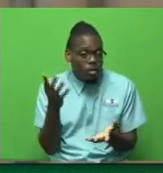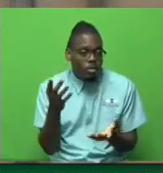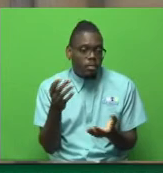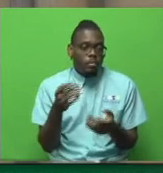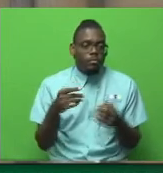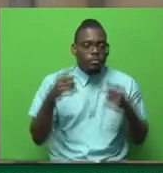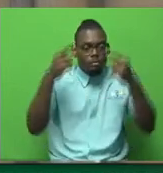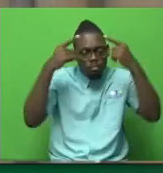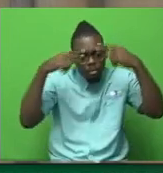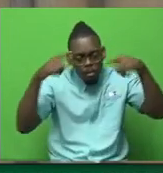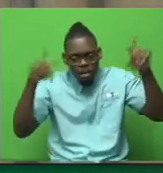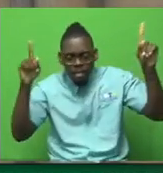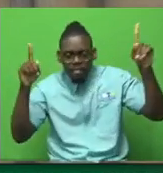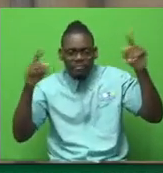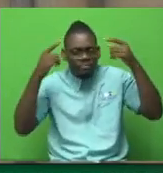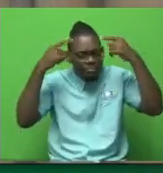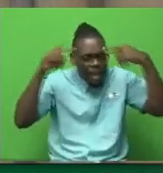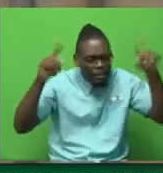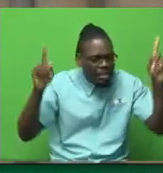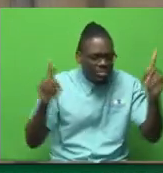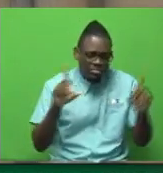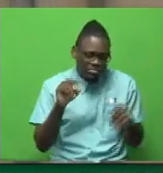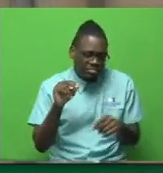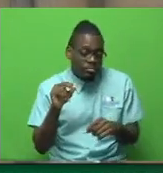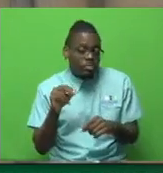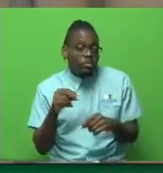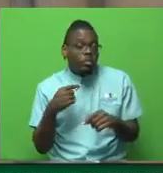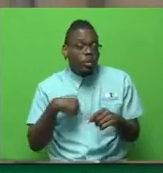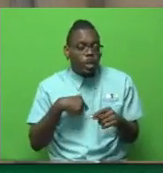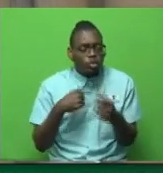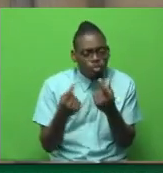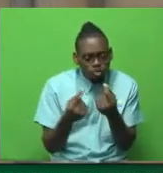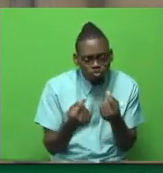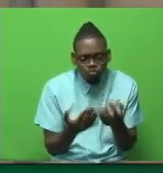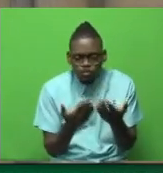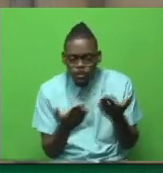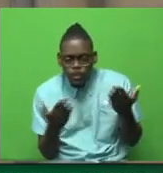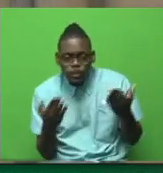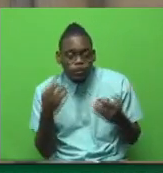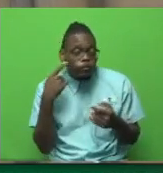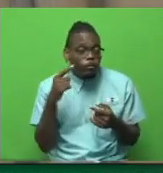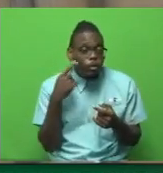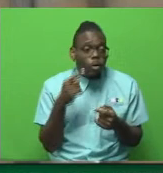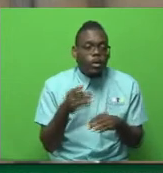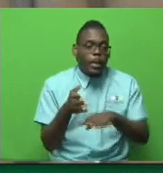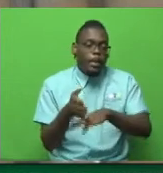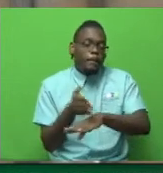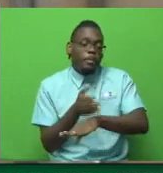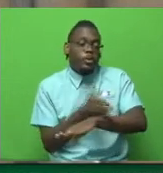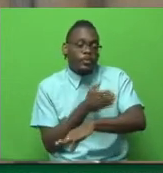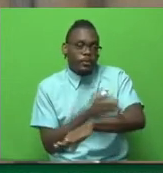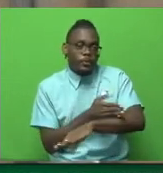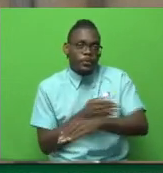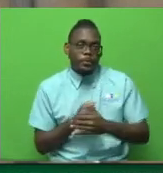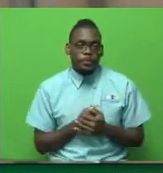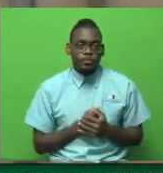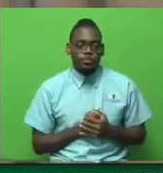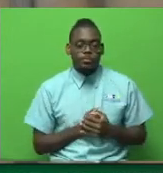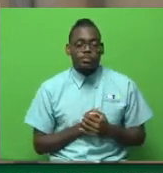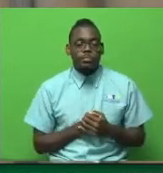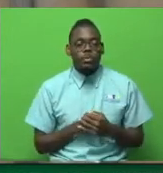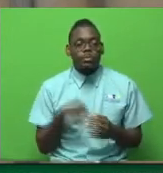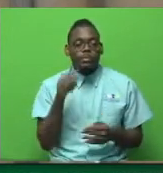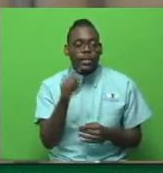decisions that will make you better off in the long run that is our Amon objective as a responsible